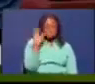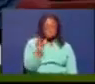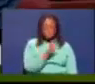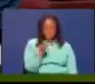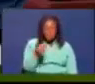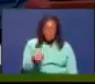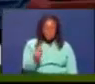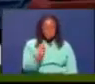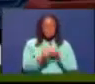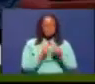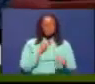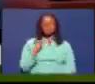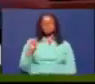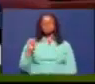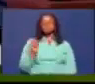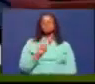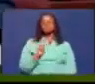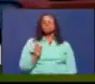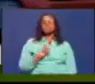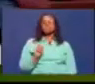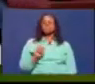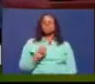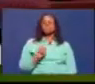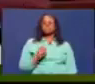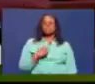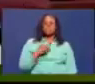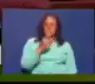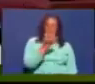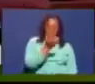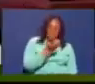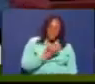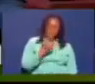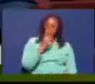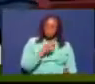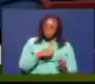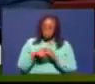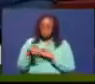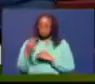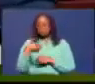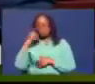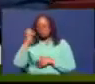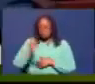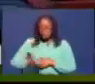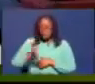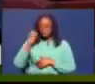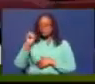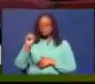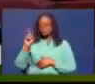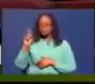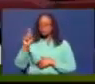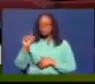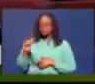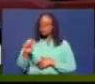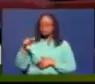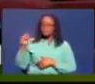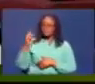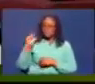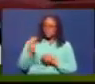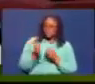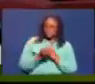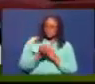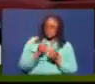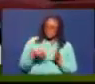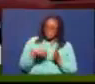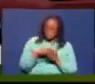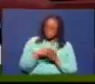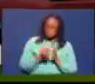go and to Judge Odunga and Judge Joel Ngugi to give us an interpretation of Article 115. Let